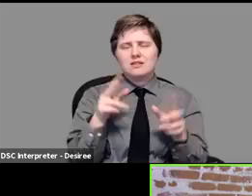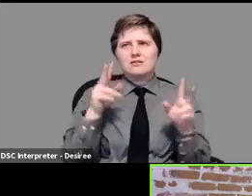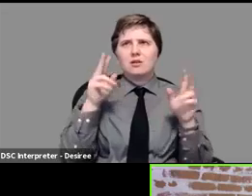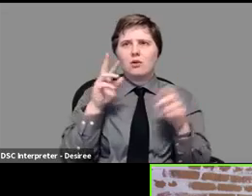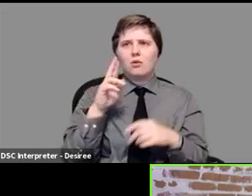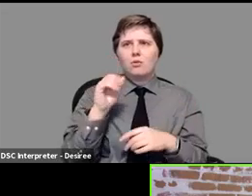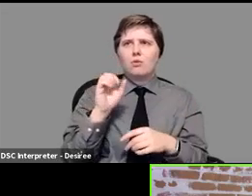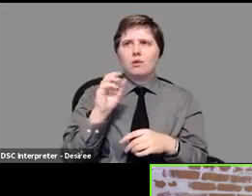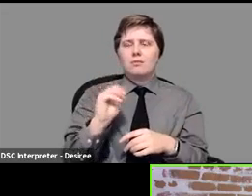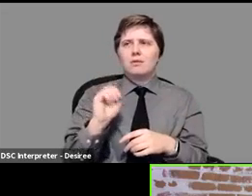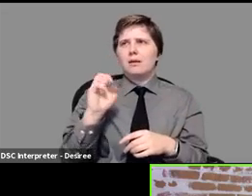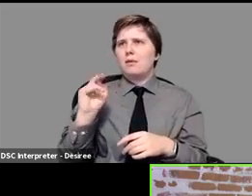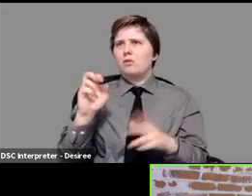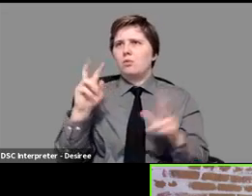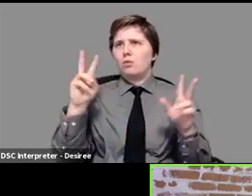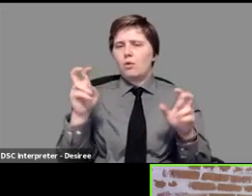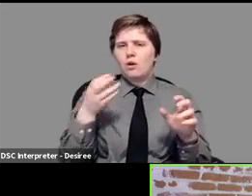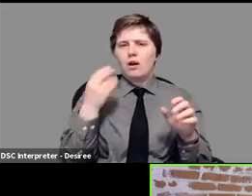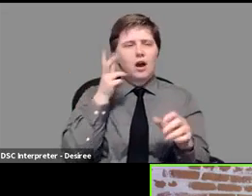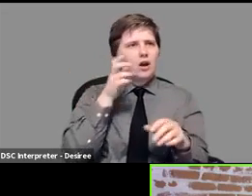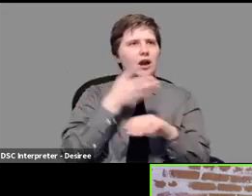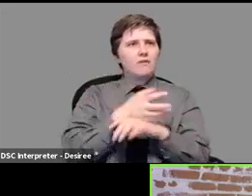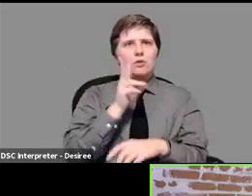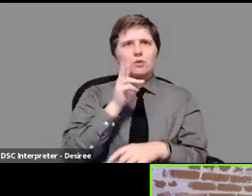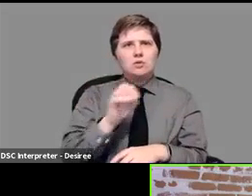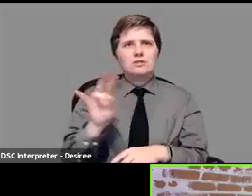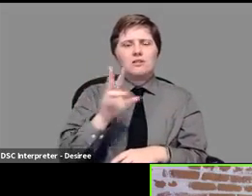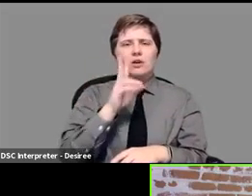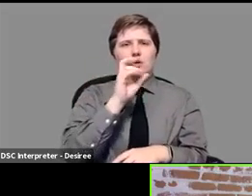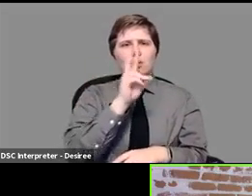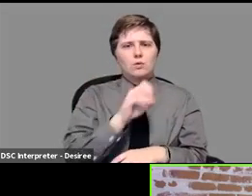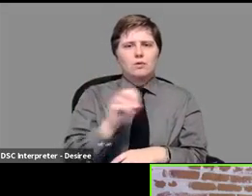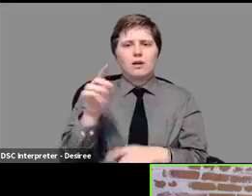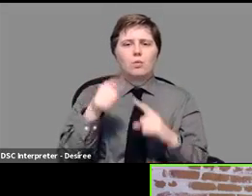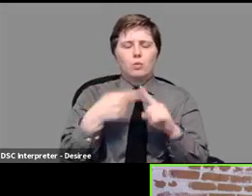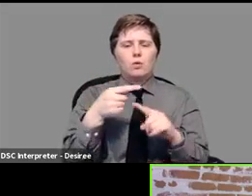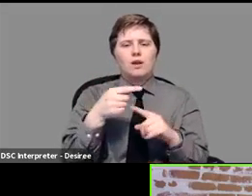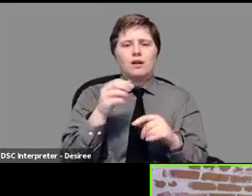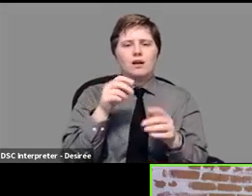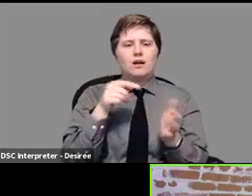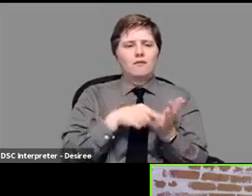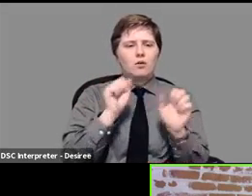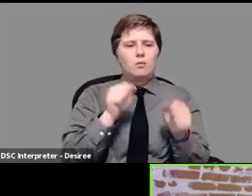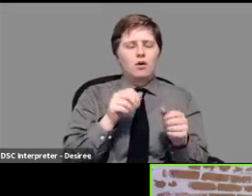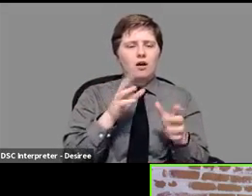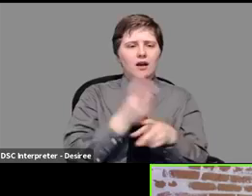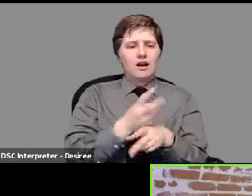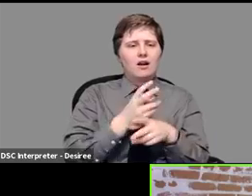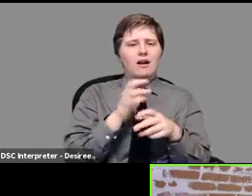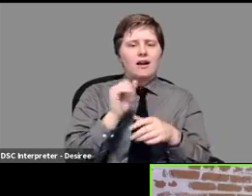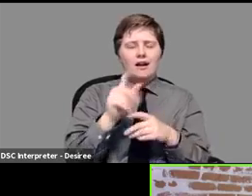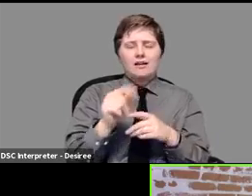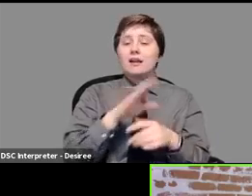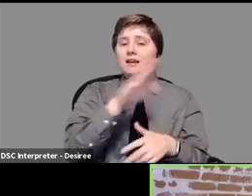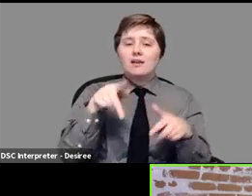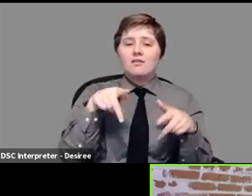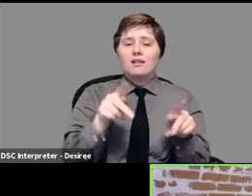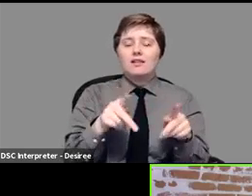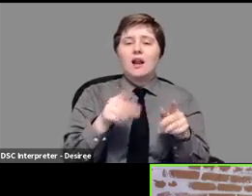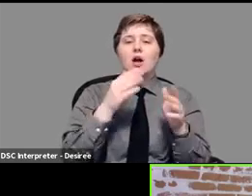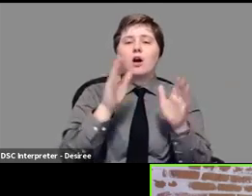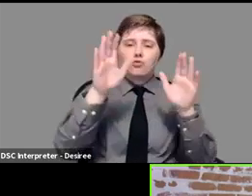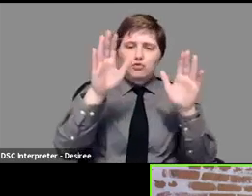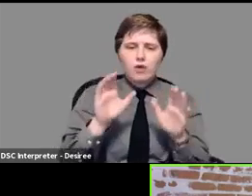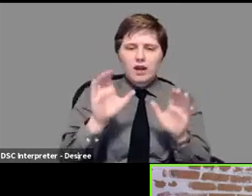say after the 2007, 2008, when they got the Affordable Care Act through. He said, never let a great crisis go to